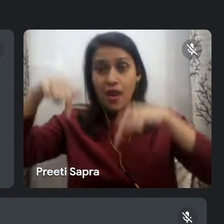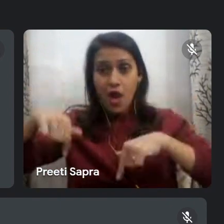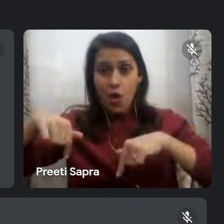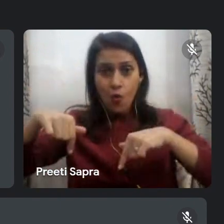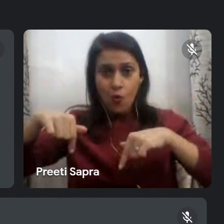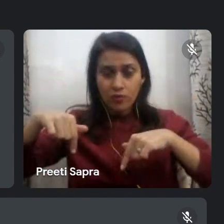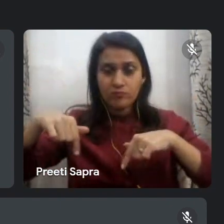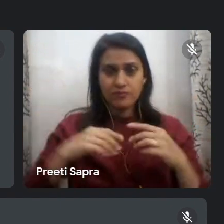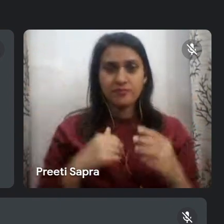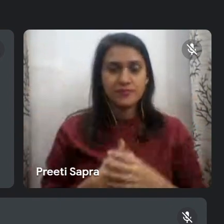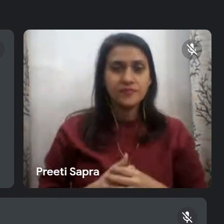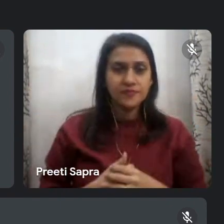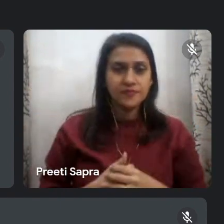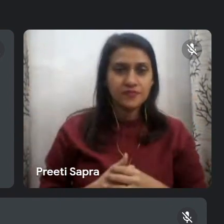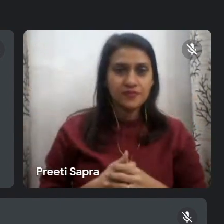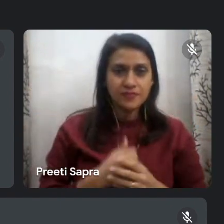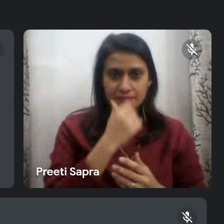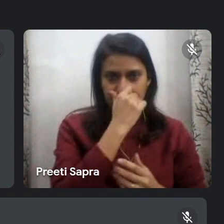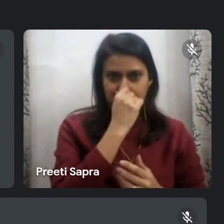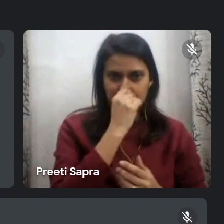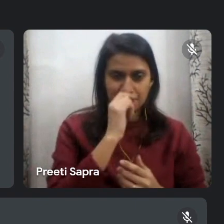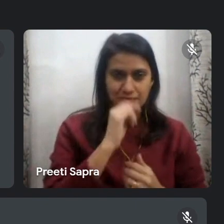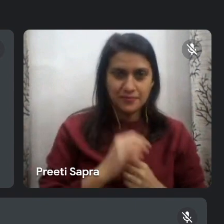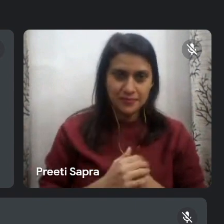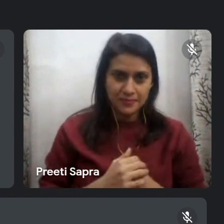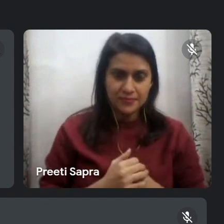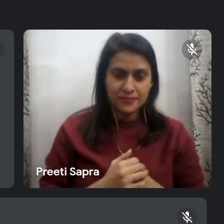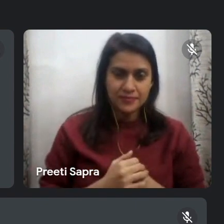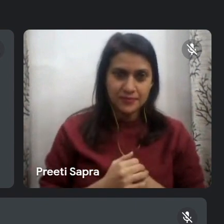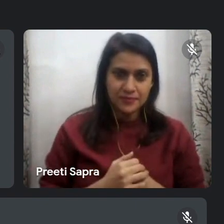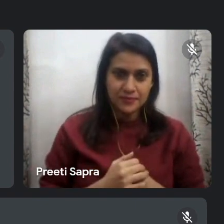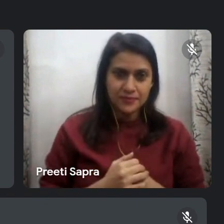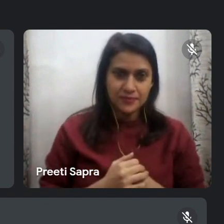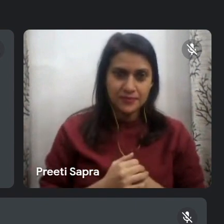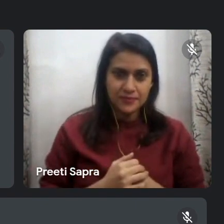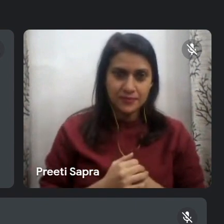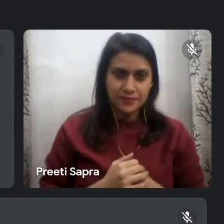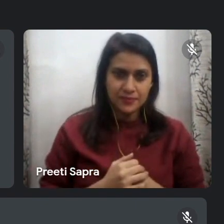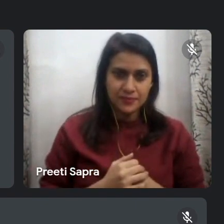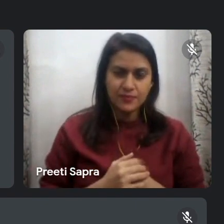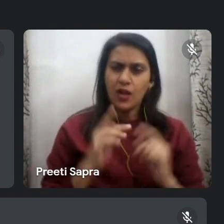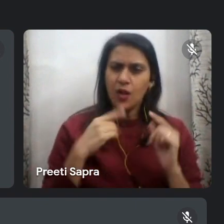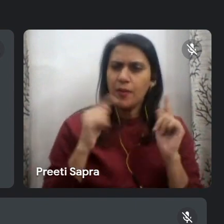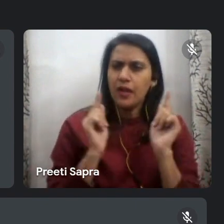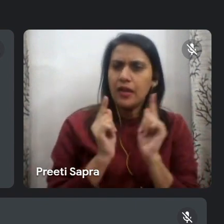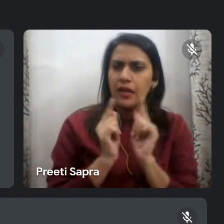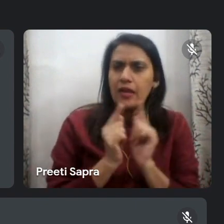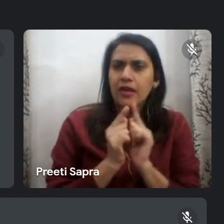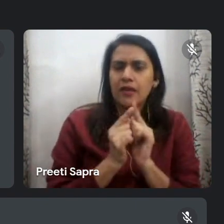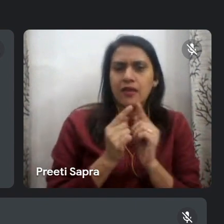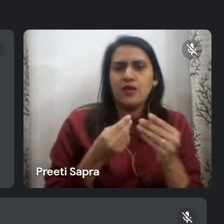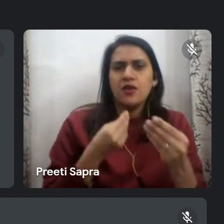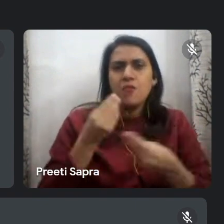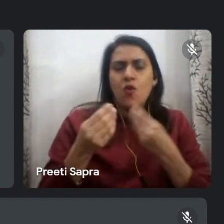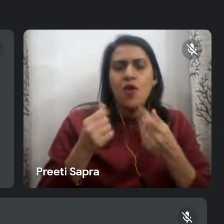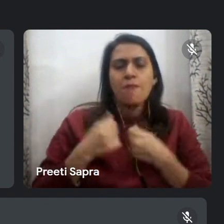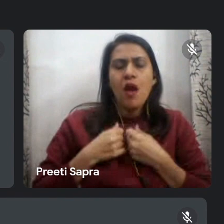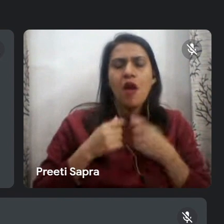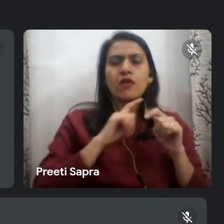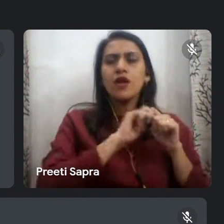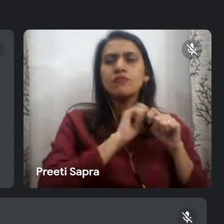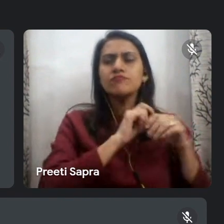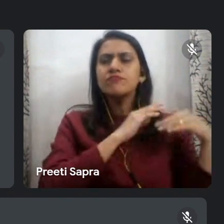So what I'm going to do is I'm just going to probably take you all through a little bit, walk you through my journey, my